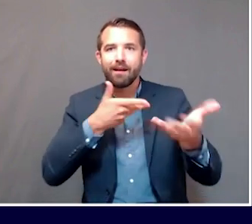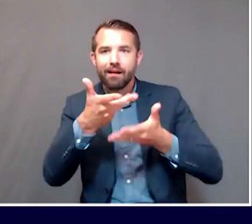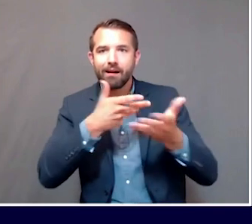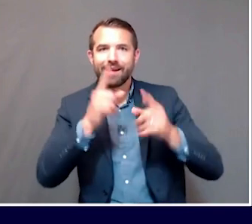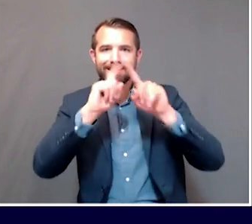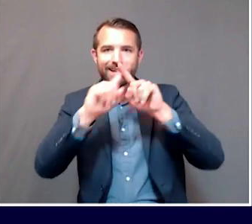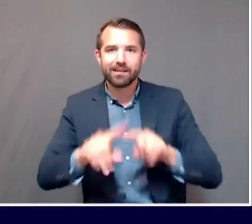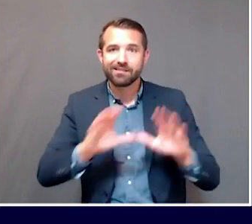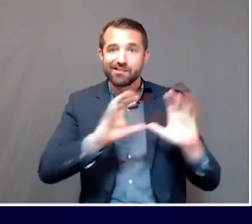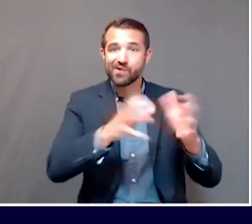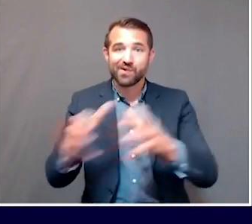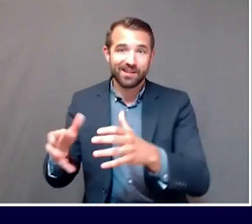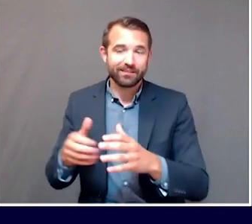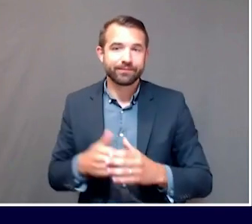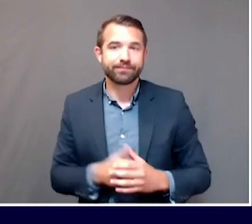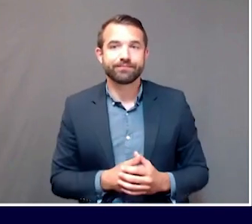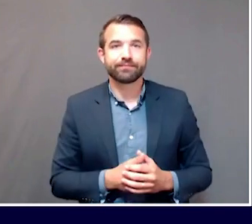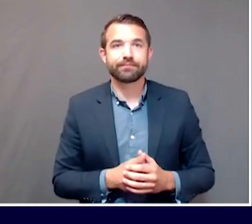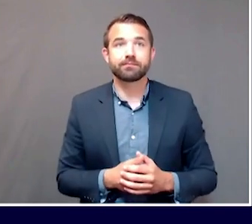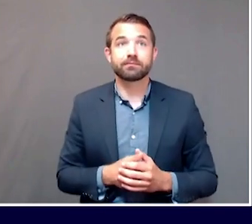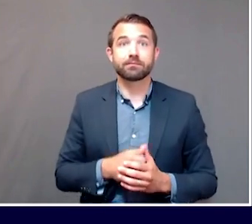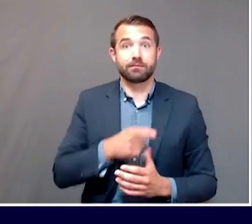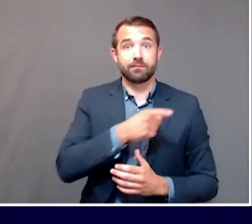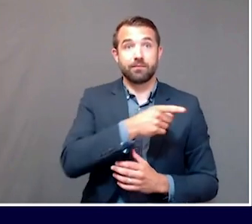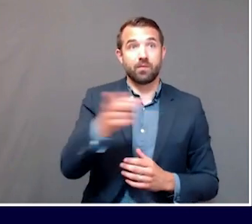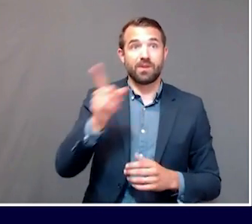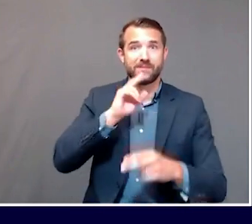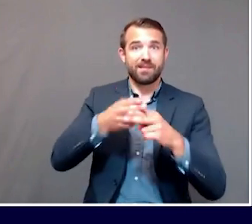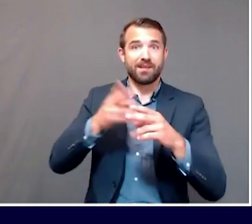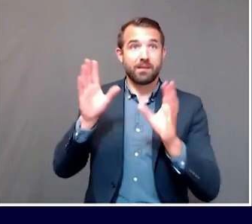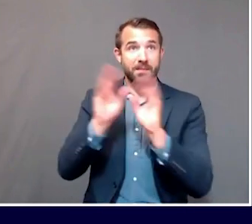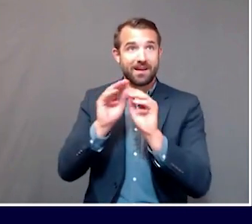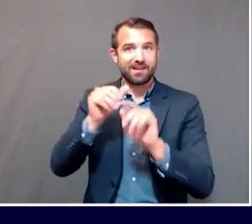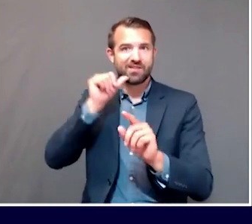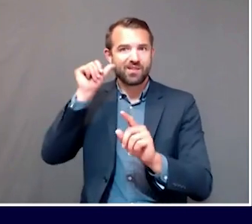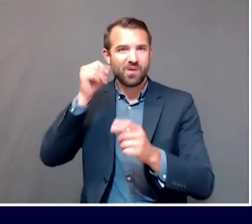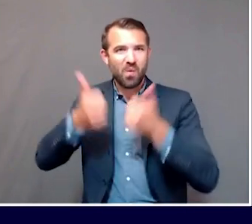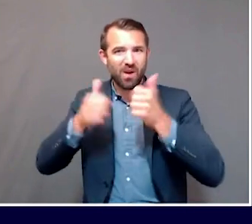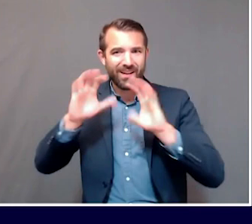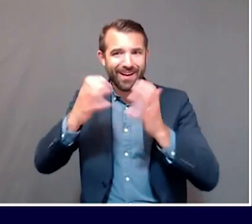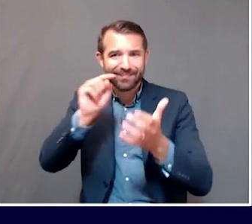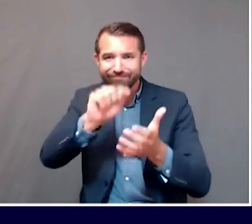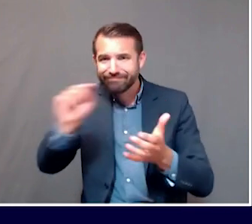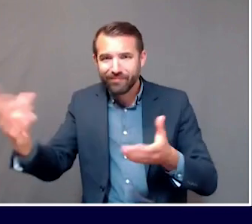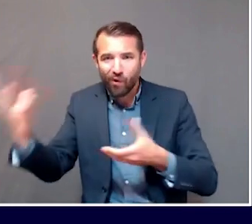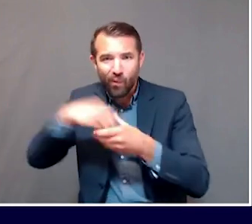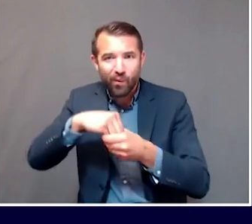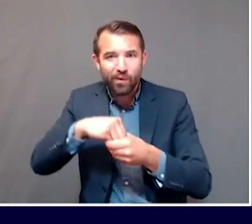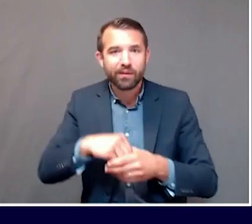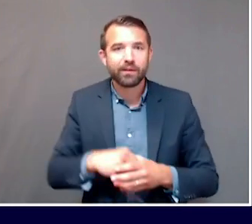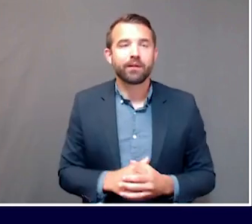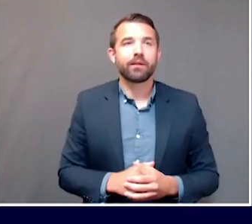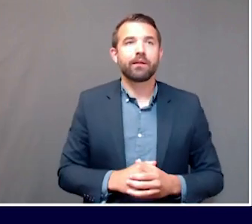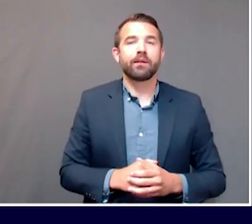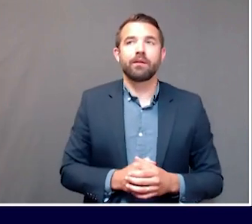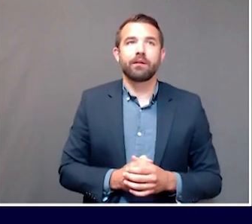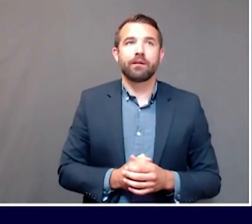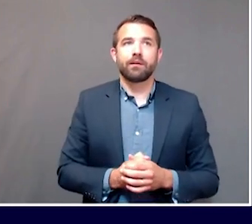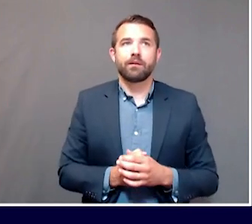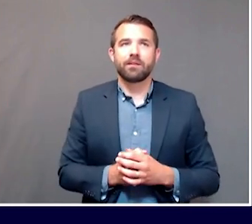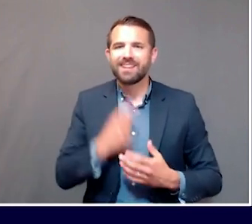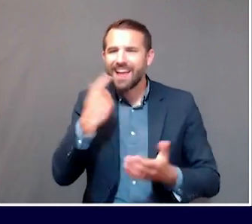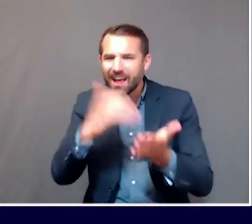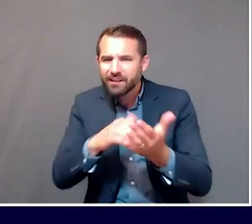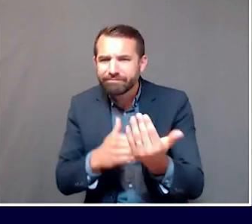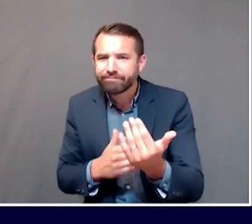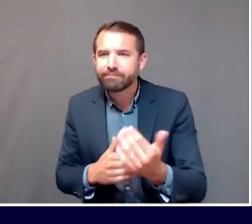in that effort yesterday, but we're happy to hear from them. The Maine Immigrant Rights Coalition was one. I'm sorry, the what?